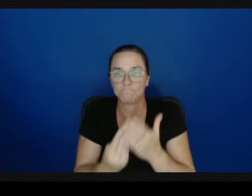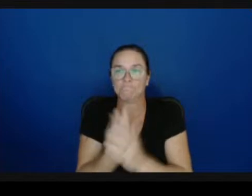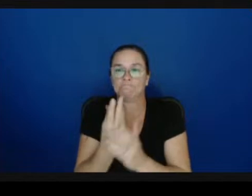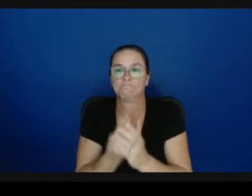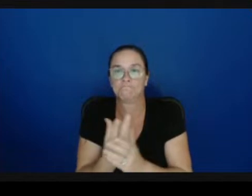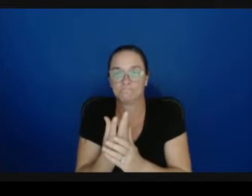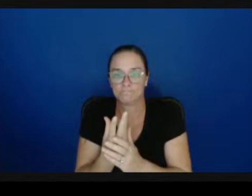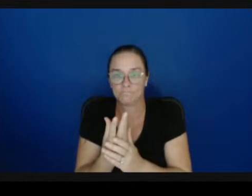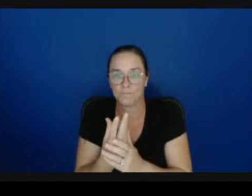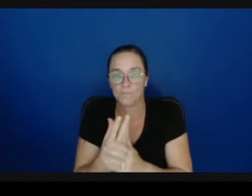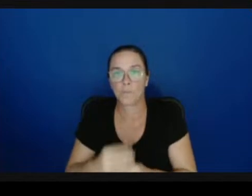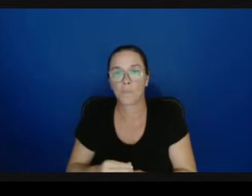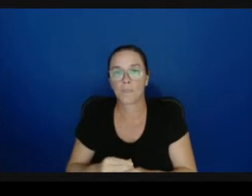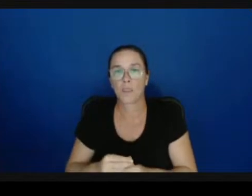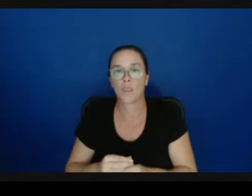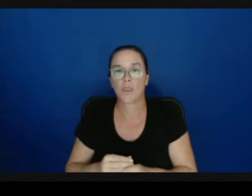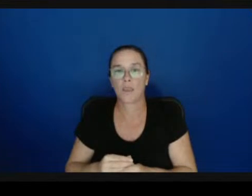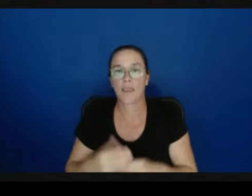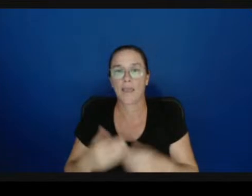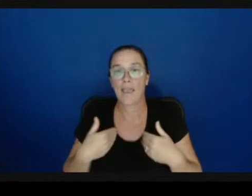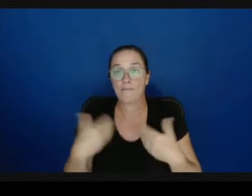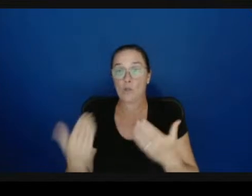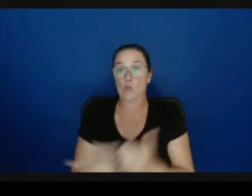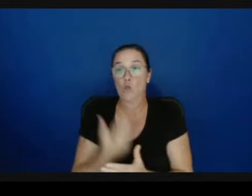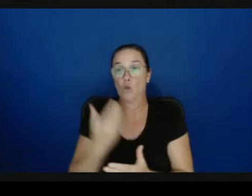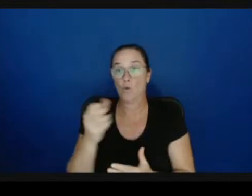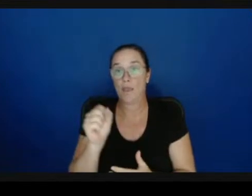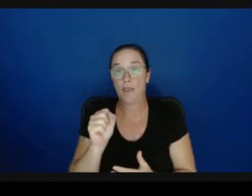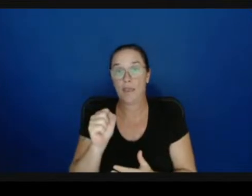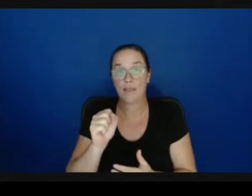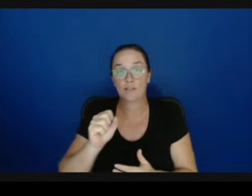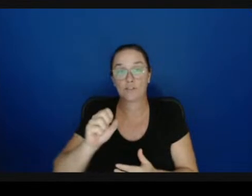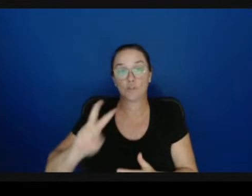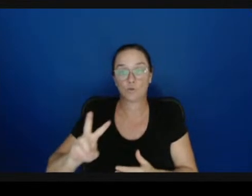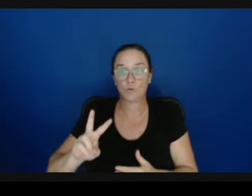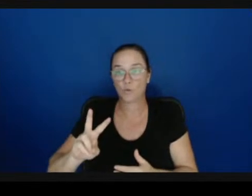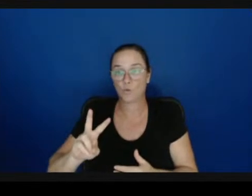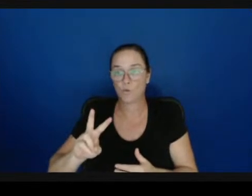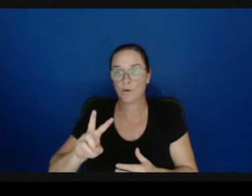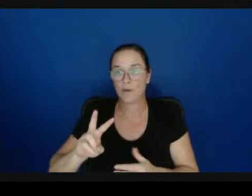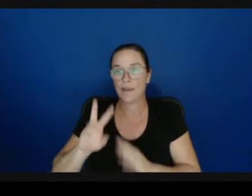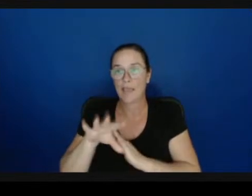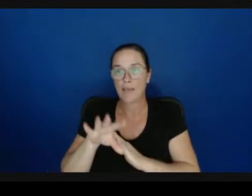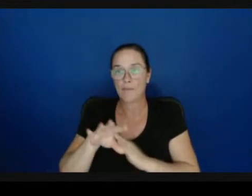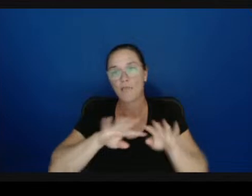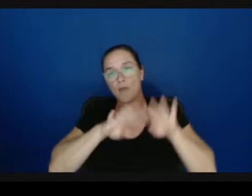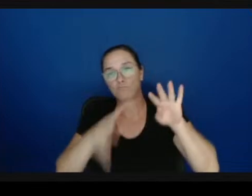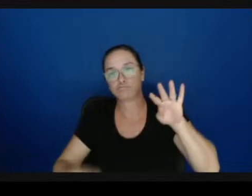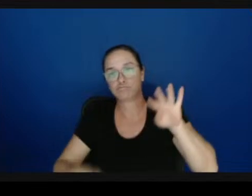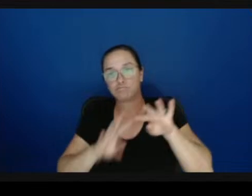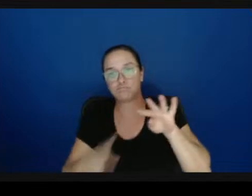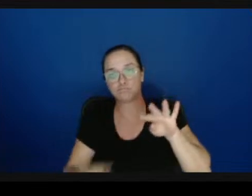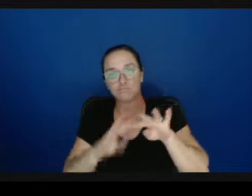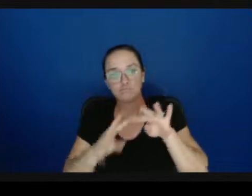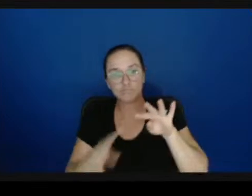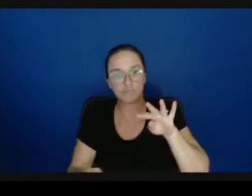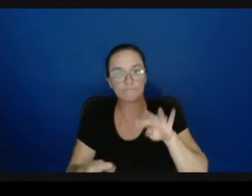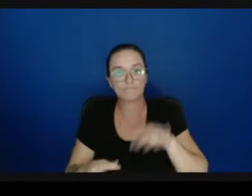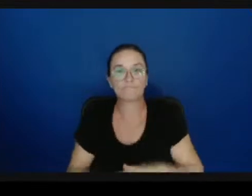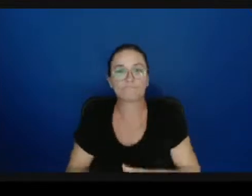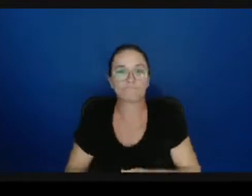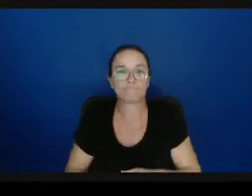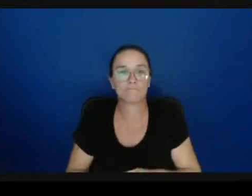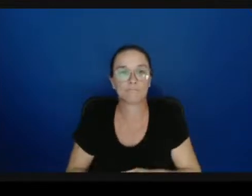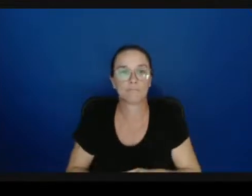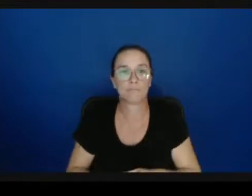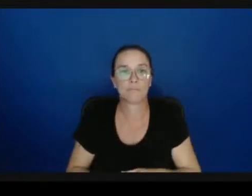where the newly deployed S2 camera is recording the lava falls that have been going over that crater wall. So that